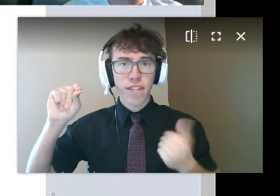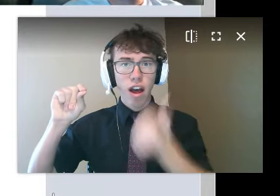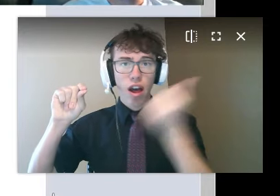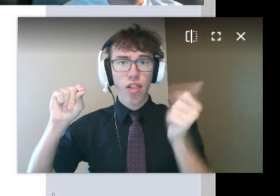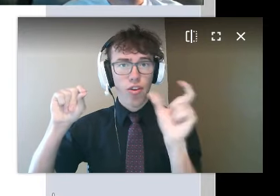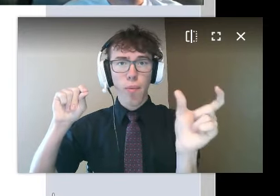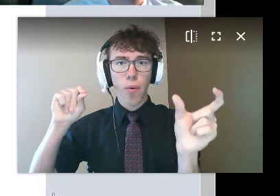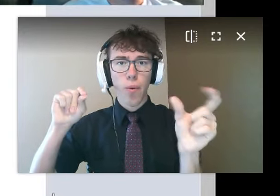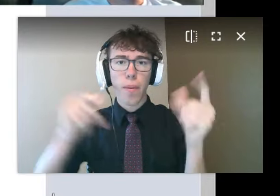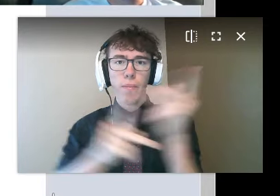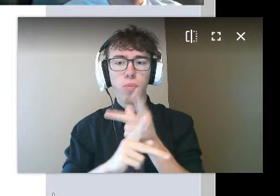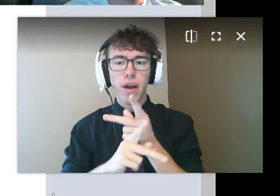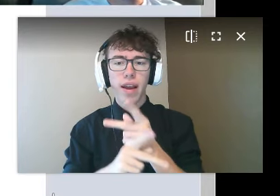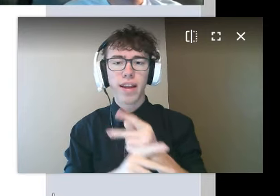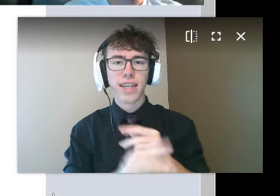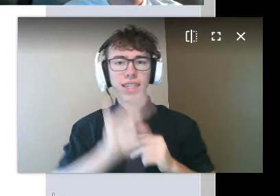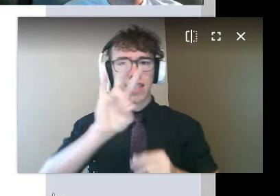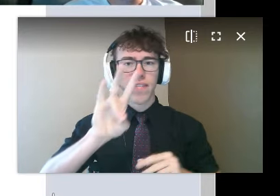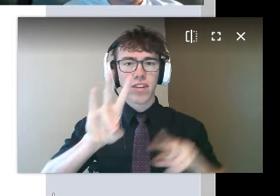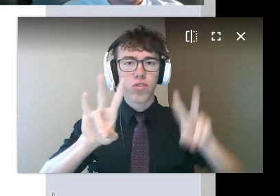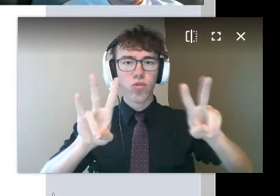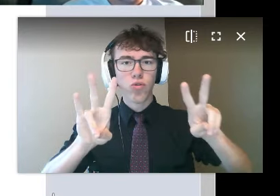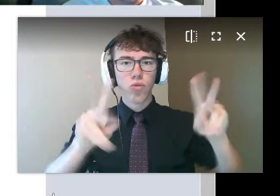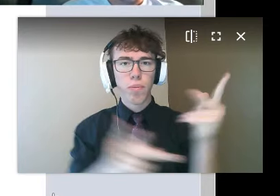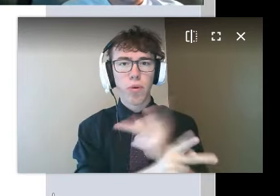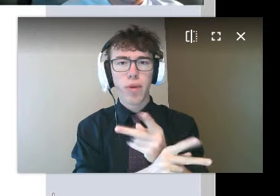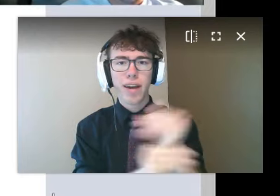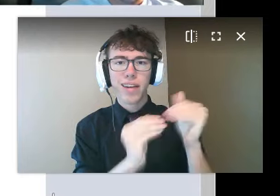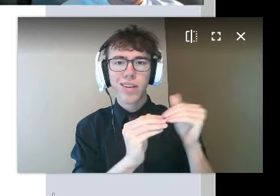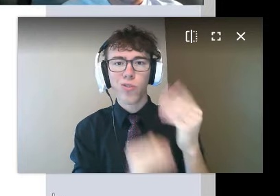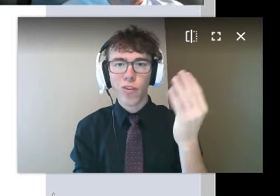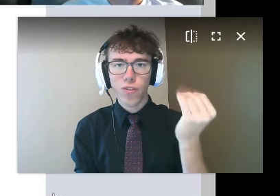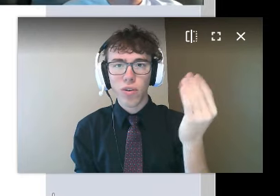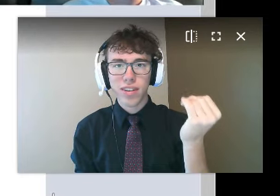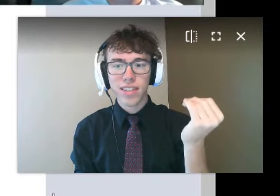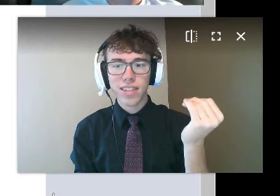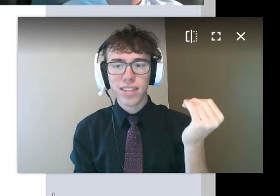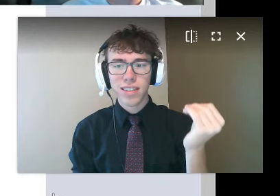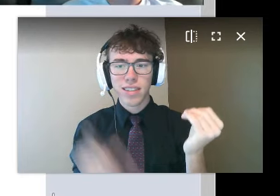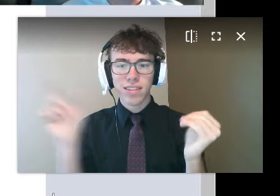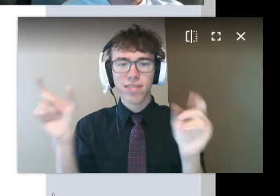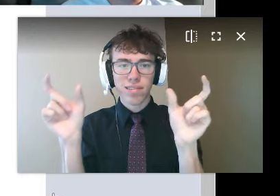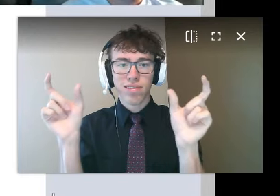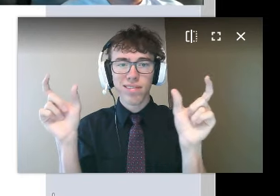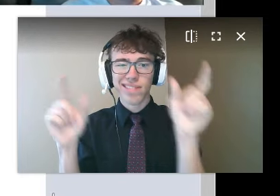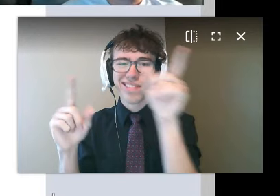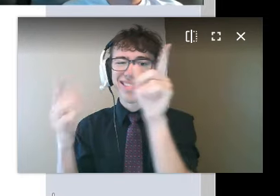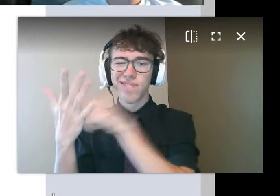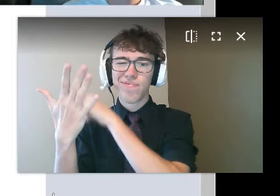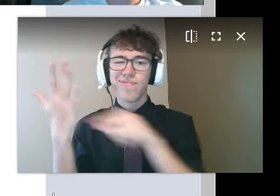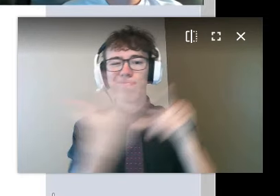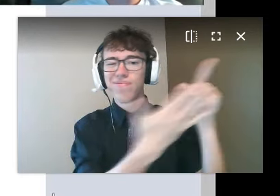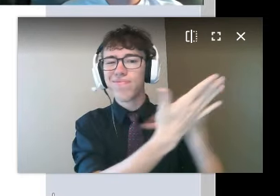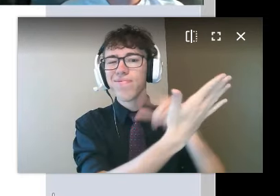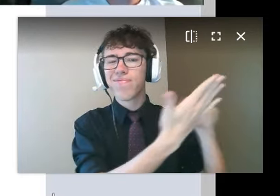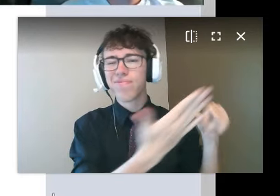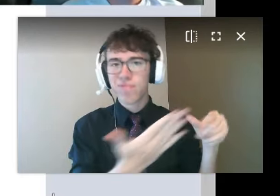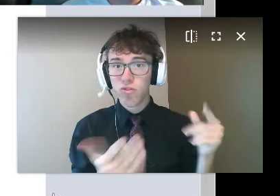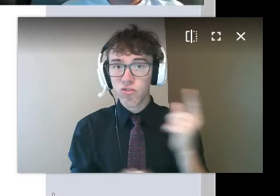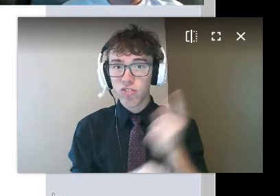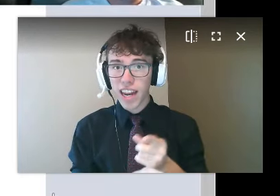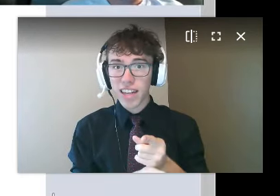which is 14. 7 times 2 is 14. So then this is gone, we've used that up. And this is gone, we've used that